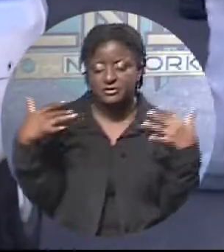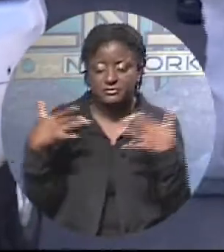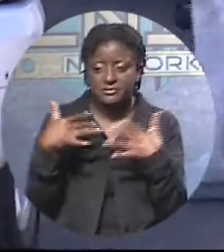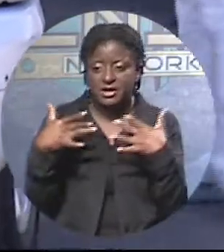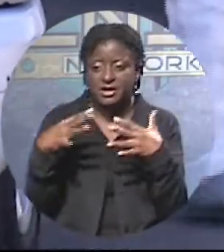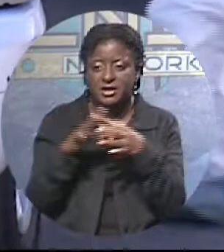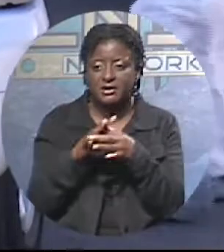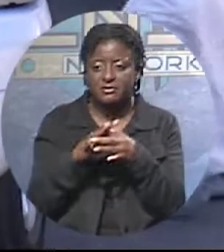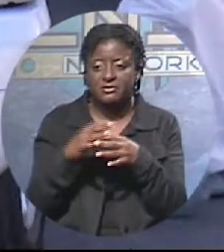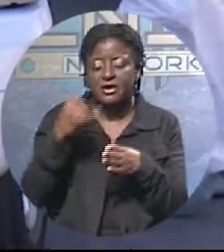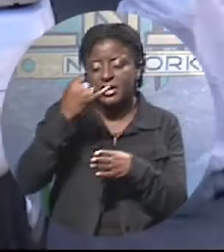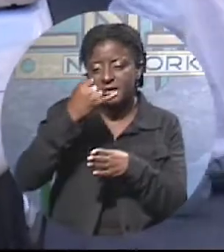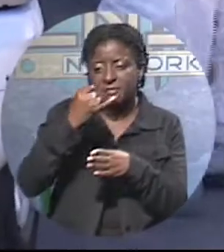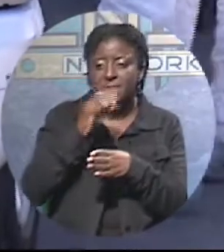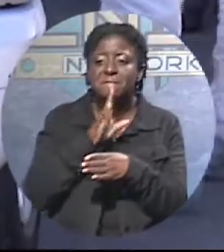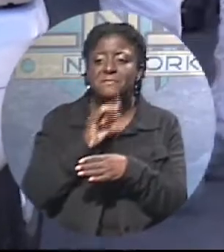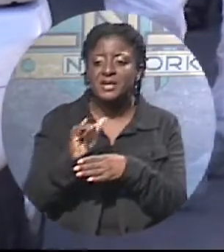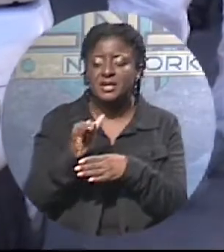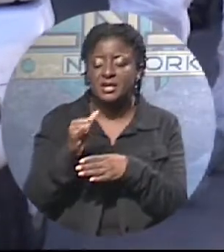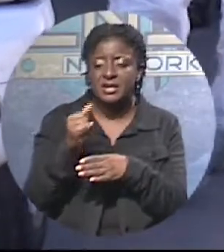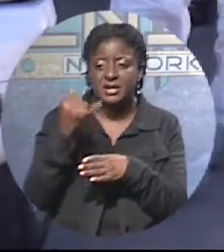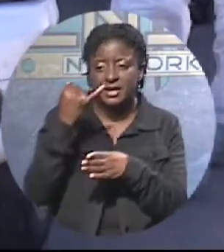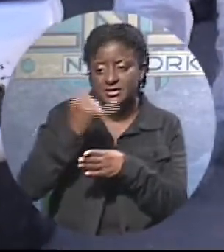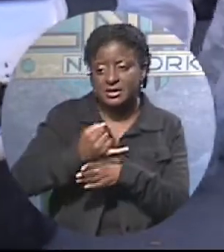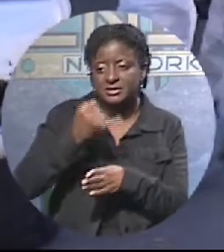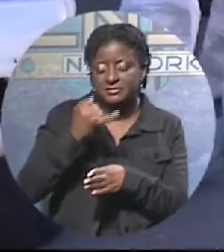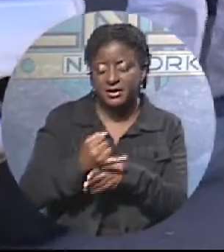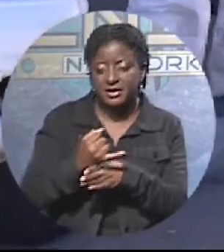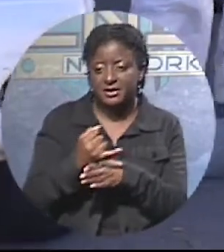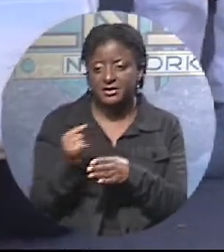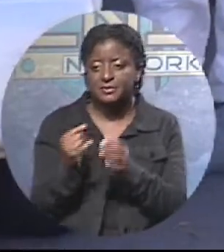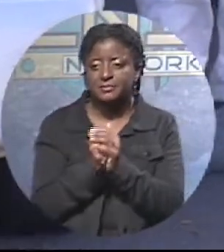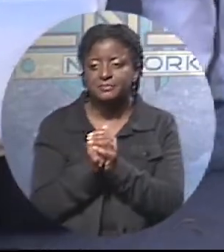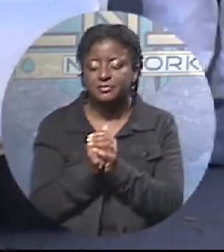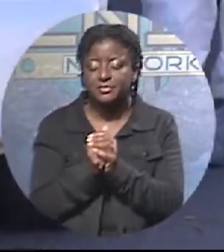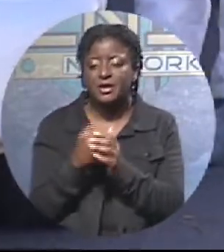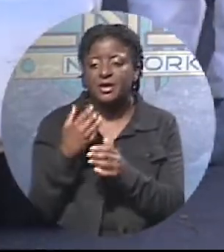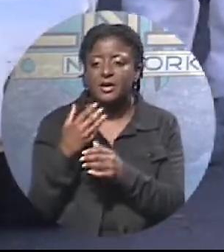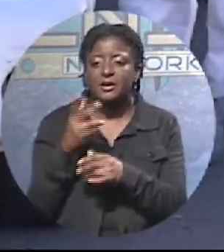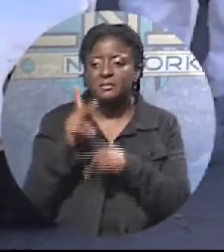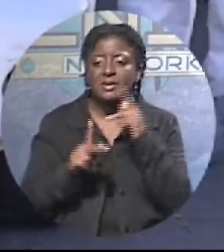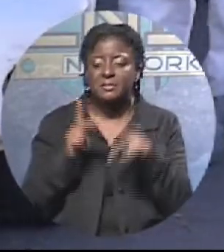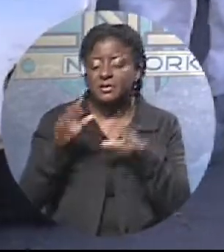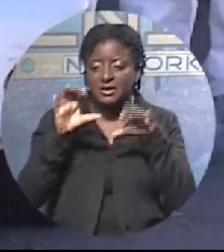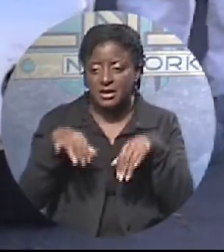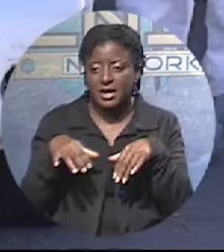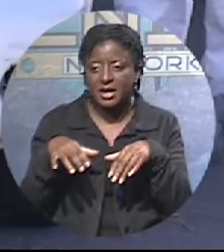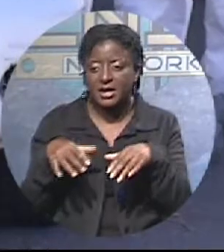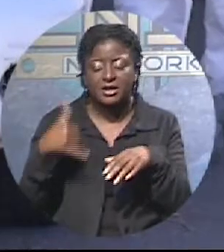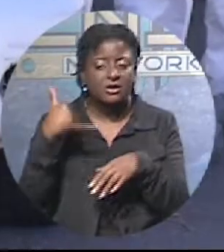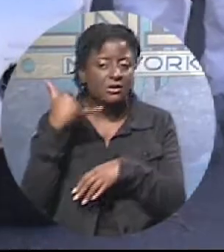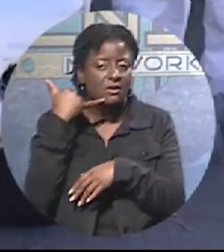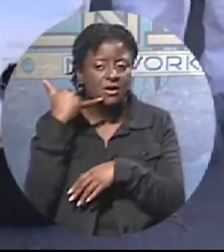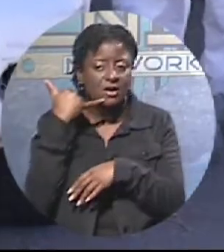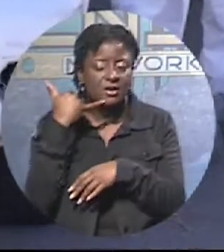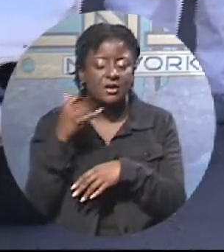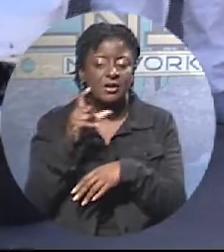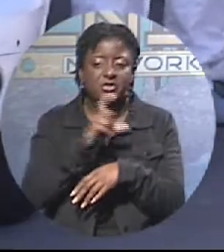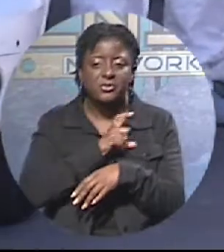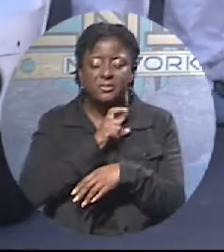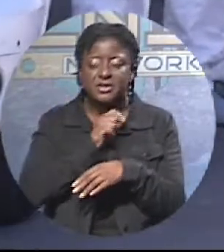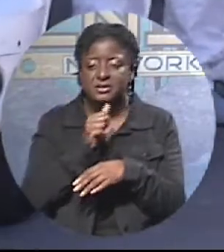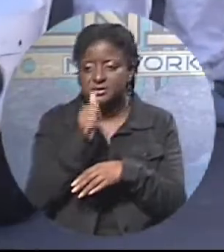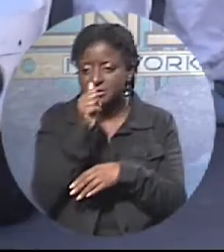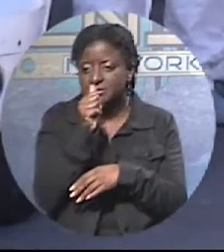Christie administration has moved to address this concern. There are provisions for the public to call police anonymously with information. Then, thanks to